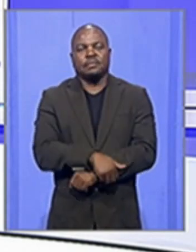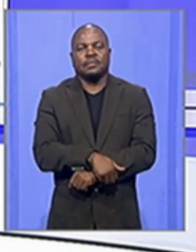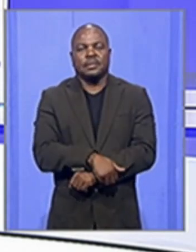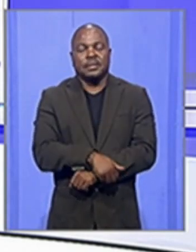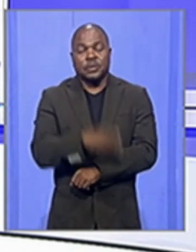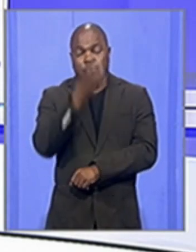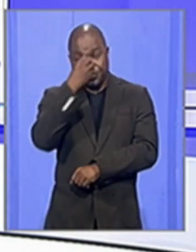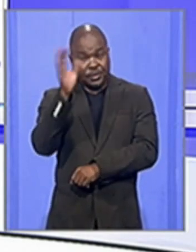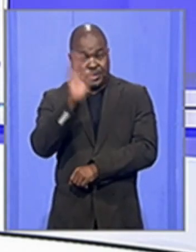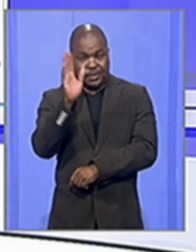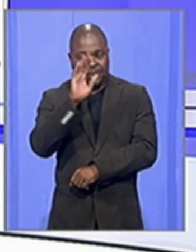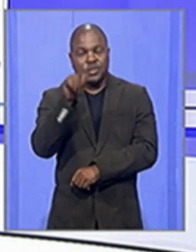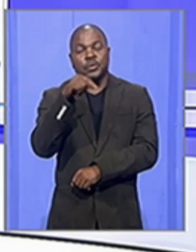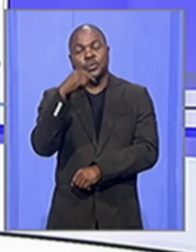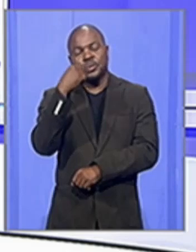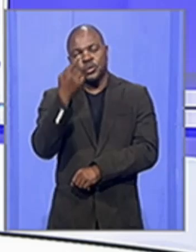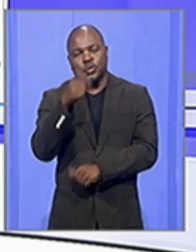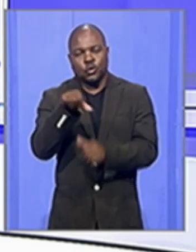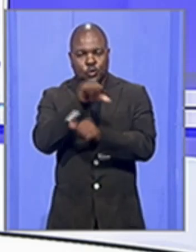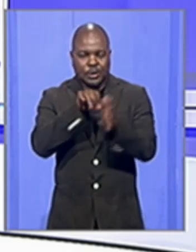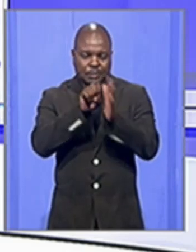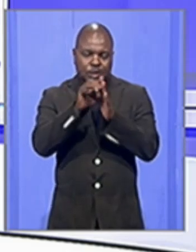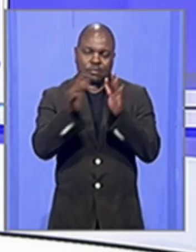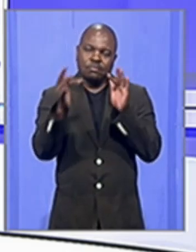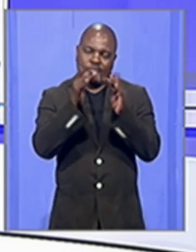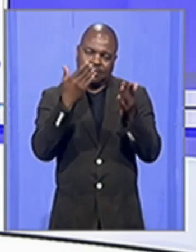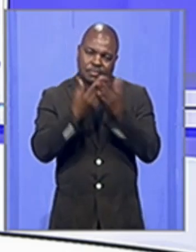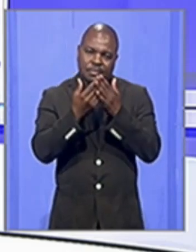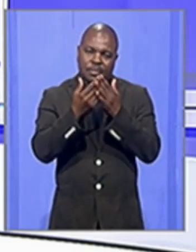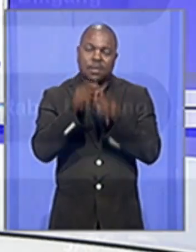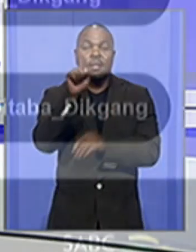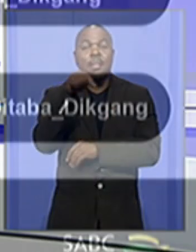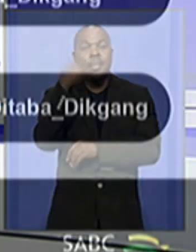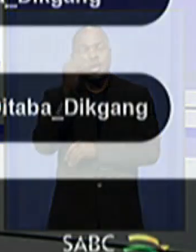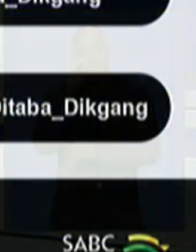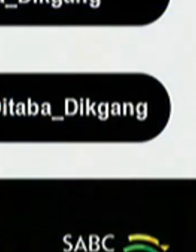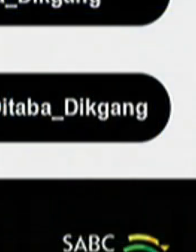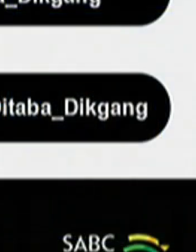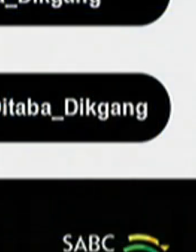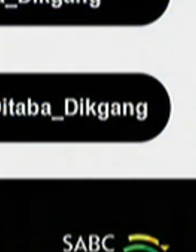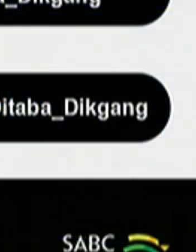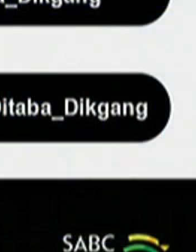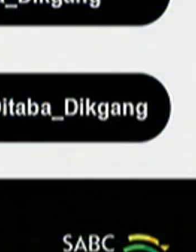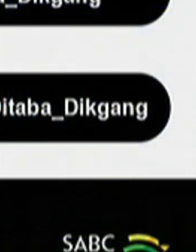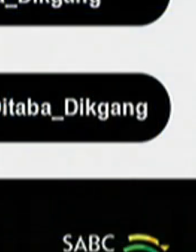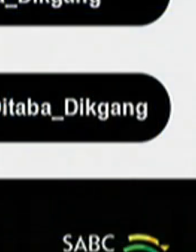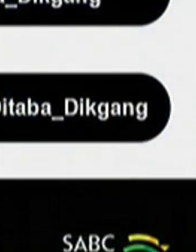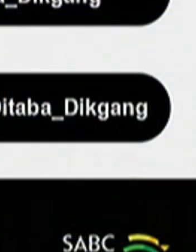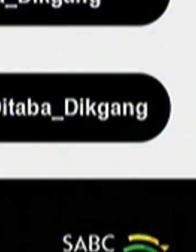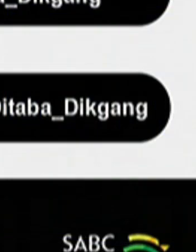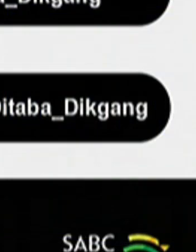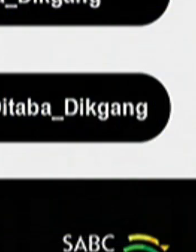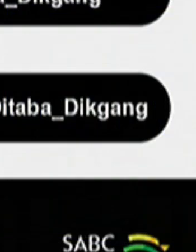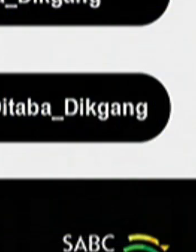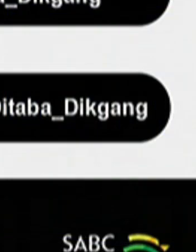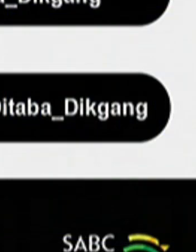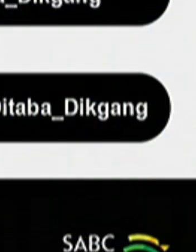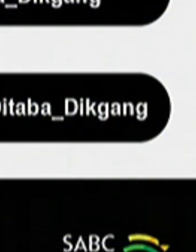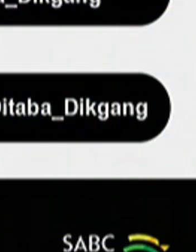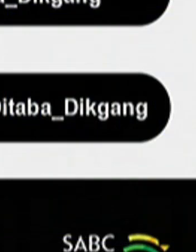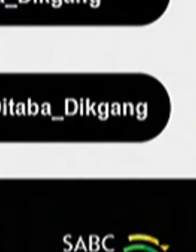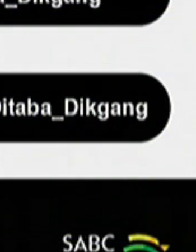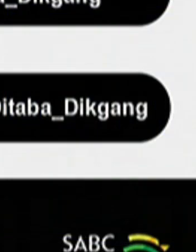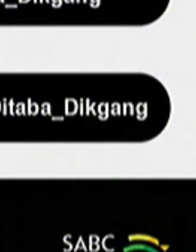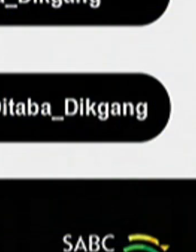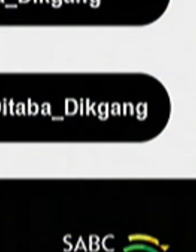se le bale go ikgolaganya le rona mo mafaratlhatlheng a ditlhaeletsano. Kgaso e latelang ke ya sepedi ka moso mo SABC2. Ga jana ke go tlogela